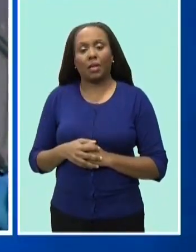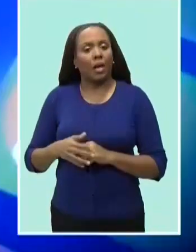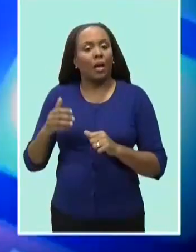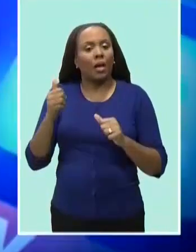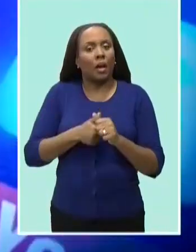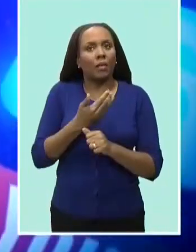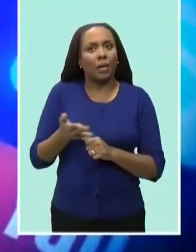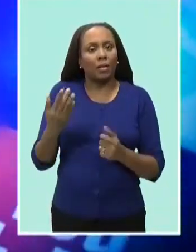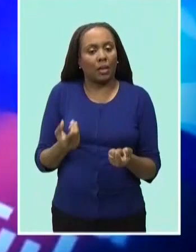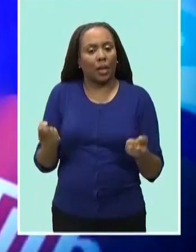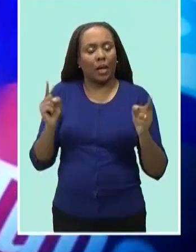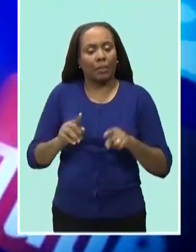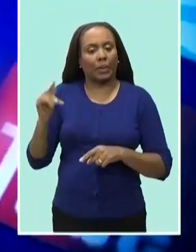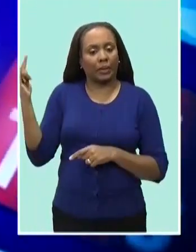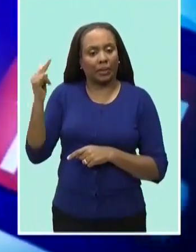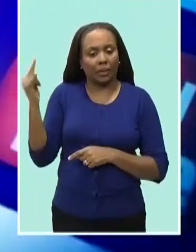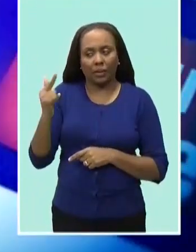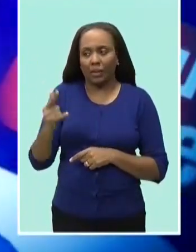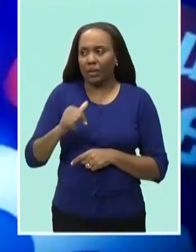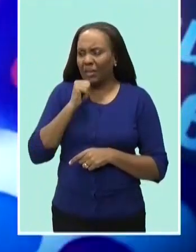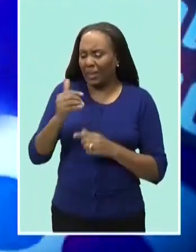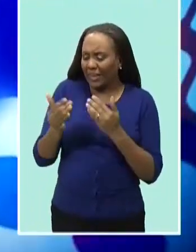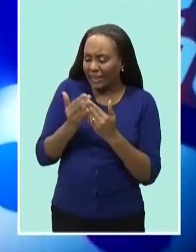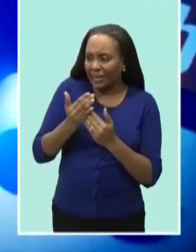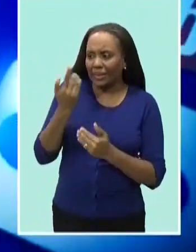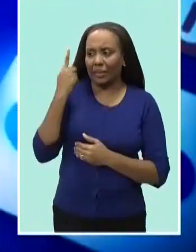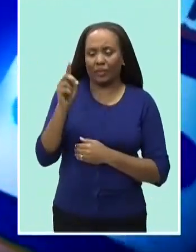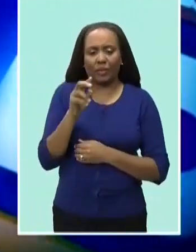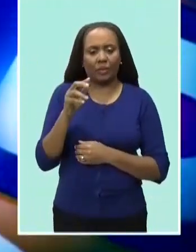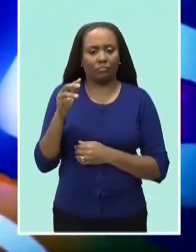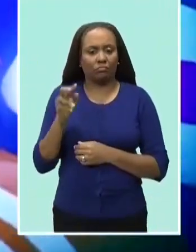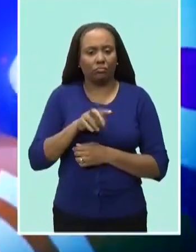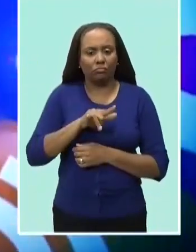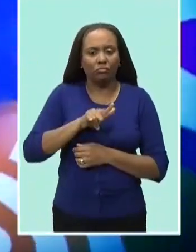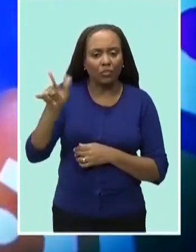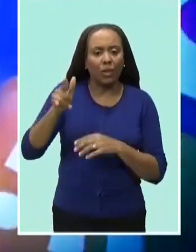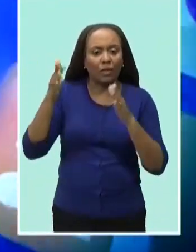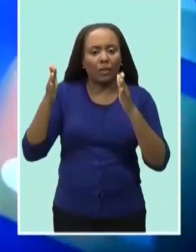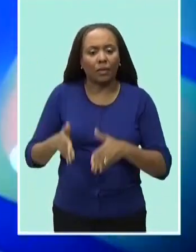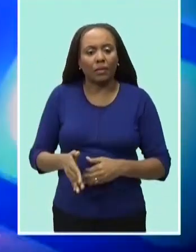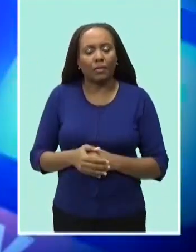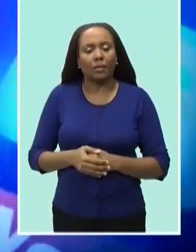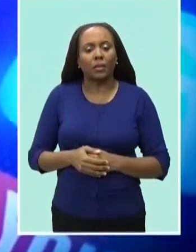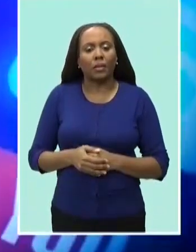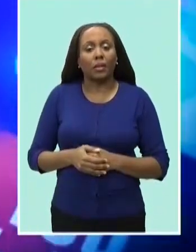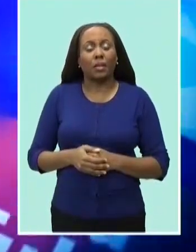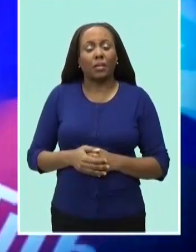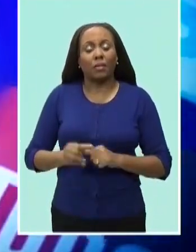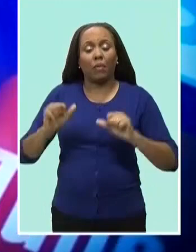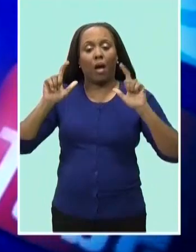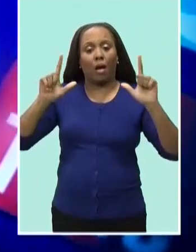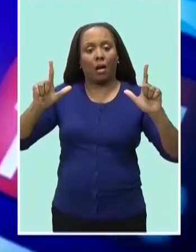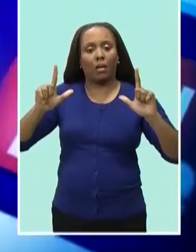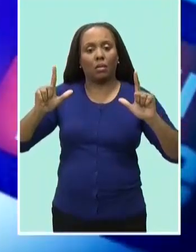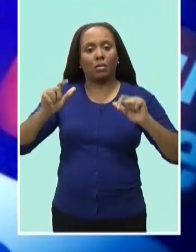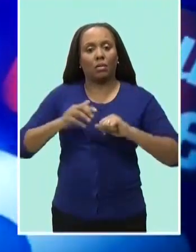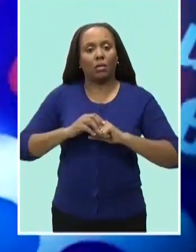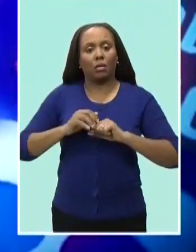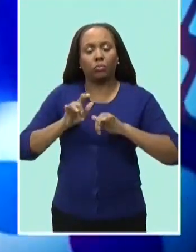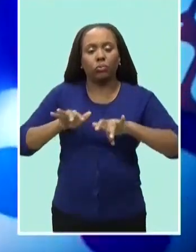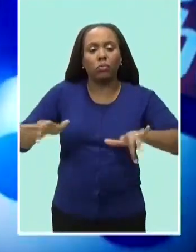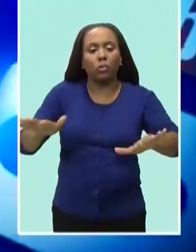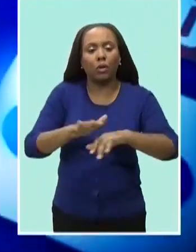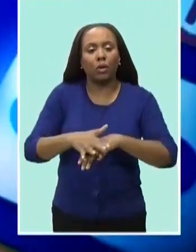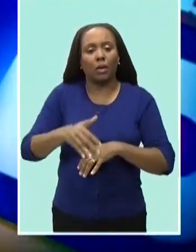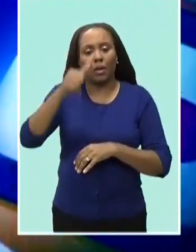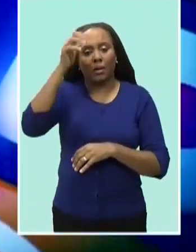airline industry lately, this can't be an easy time for travelers. Well, this next video went viral after Rodney Giles tweeted that